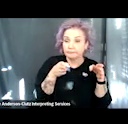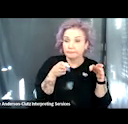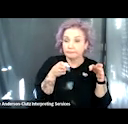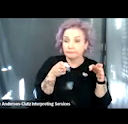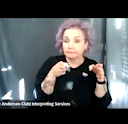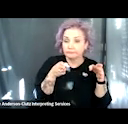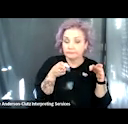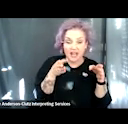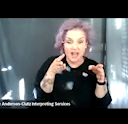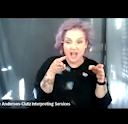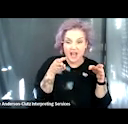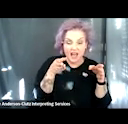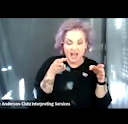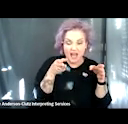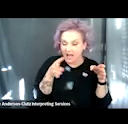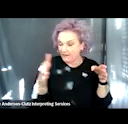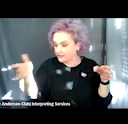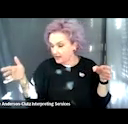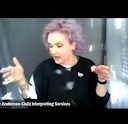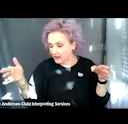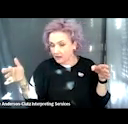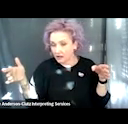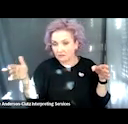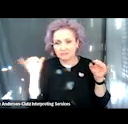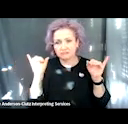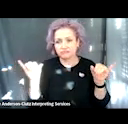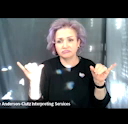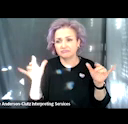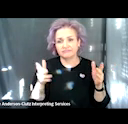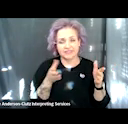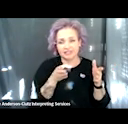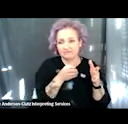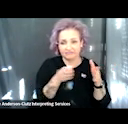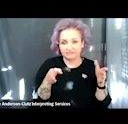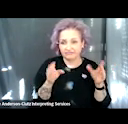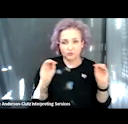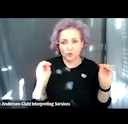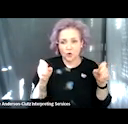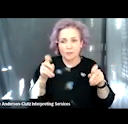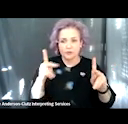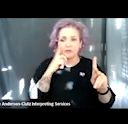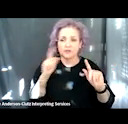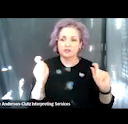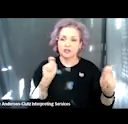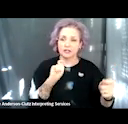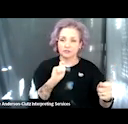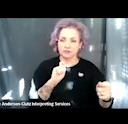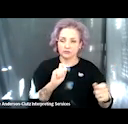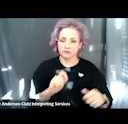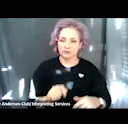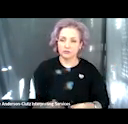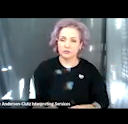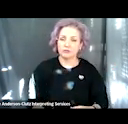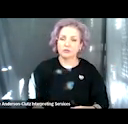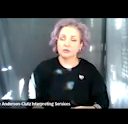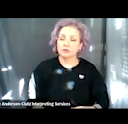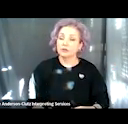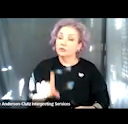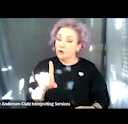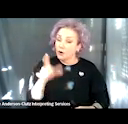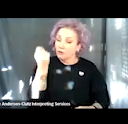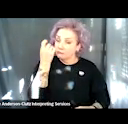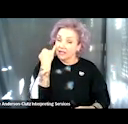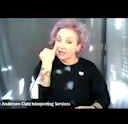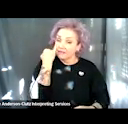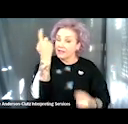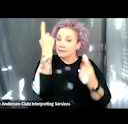just going to enable the pointer really quick. And so again, the idea that if something actually happens during these